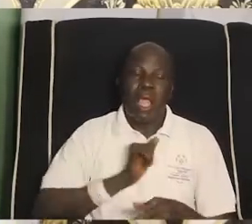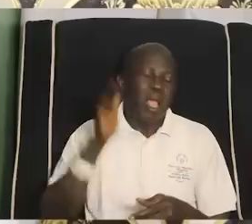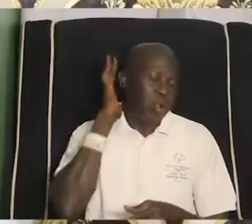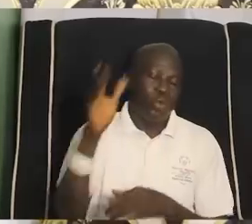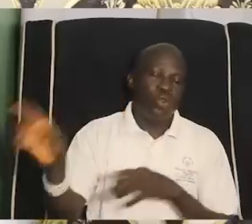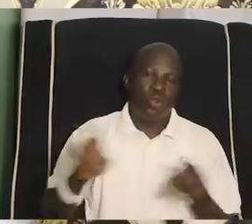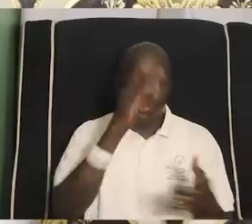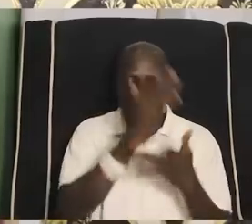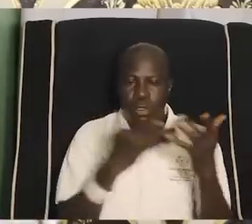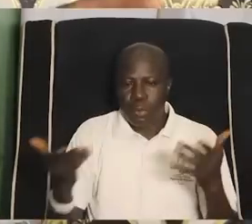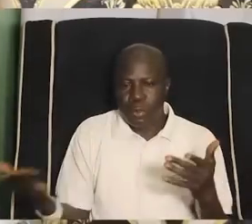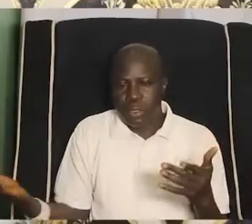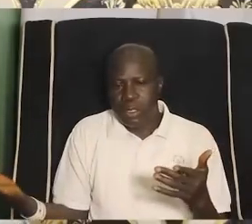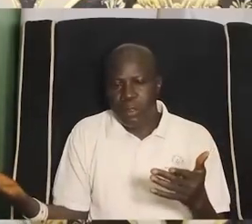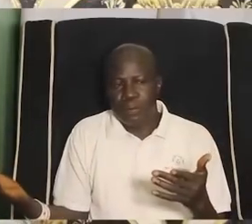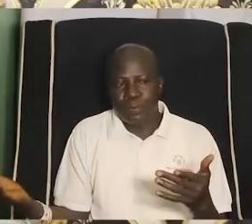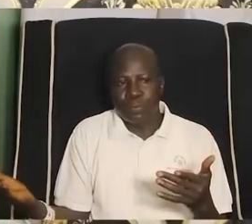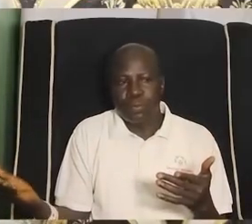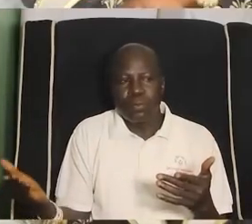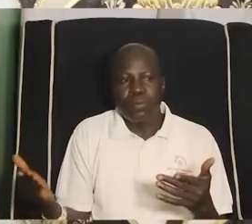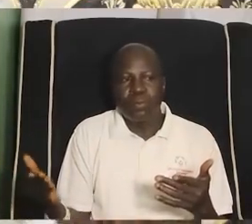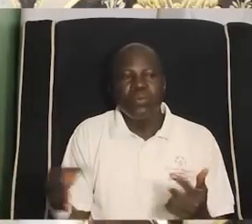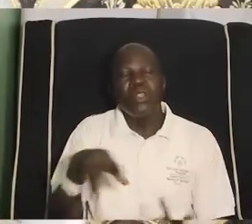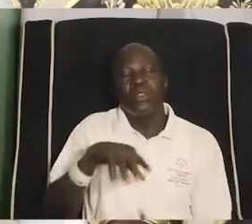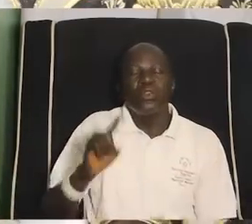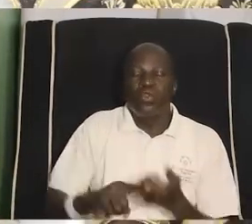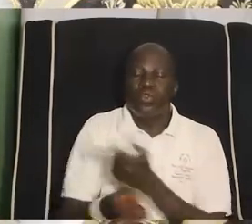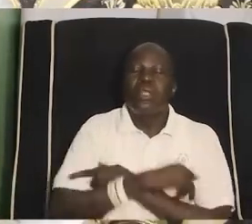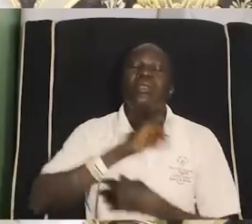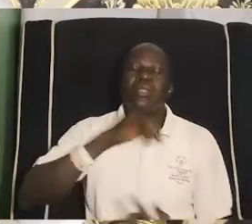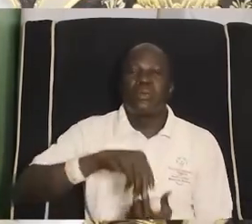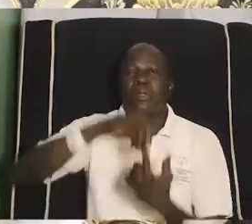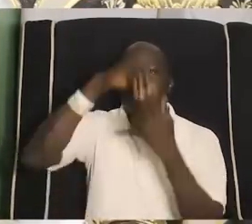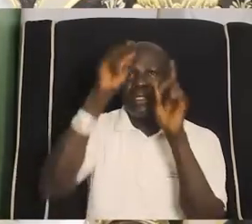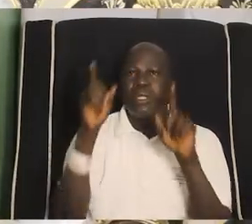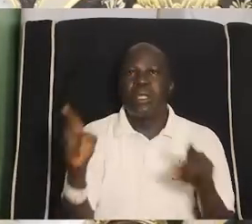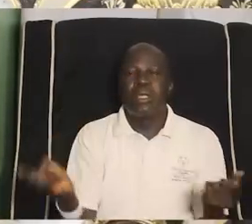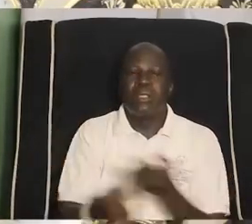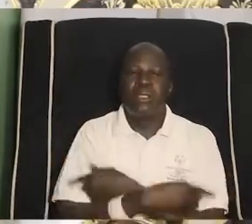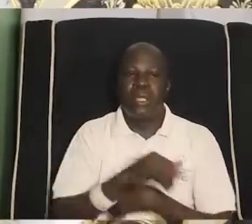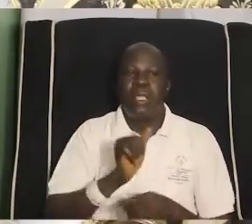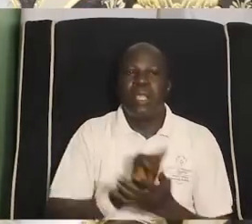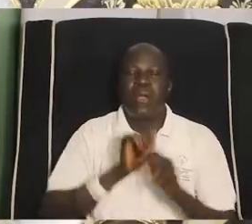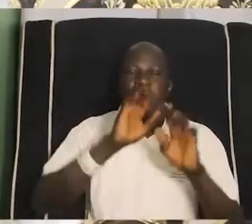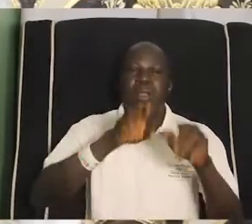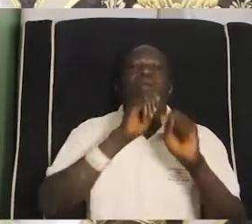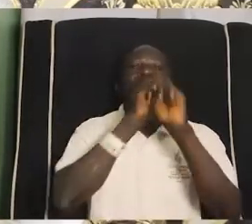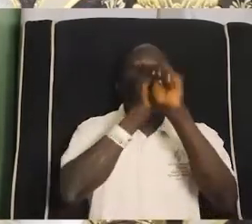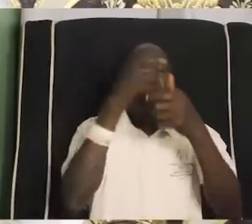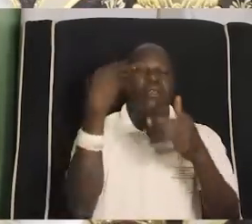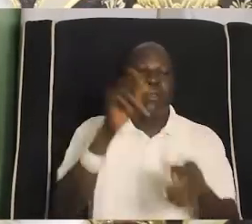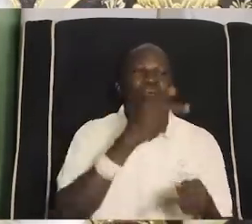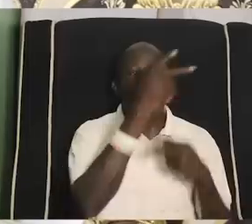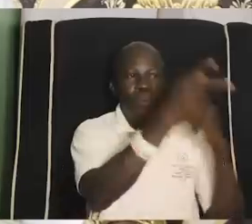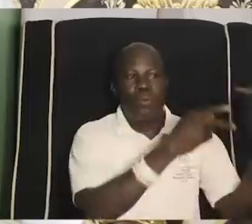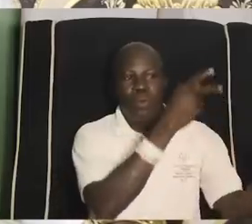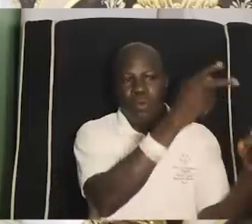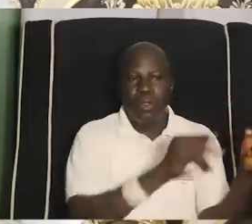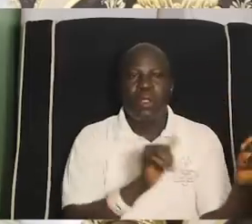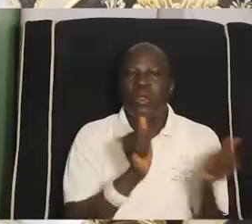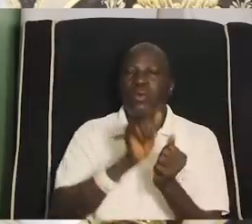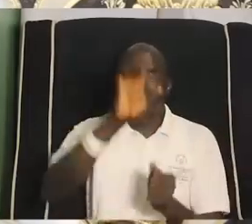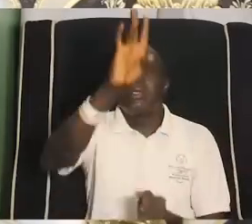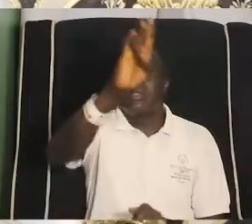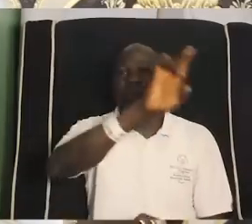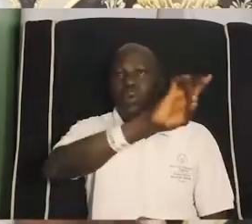kankan. We do something. Ayájọ́ yóò rí yàtọ̀. A day like this is different. A máa ń ta wòlíì lọ rẹ̀. We do bless the prophet. Pẹ̀lú